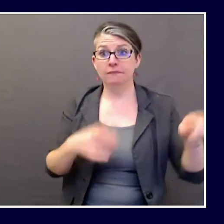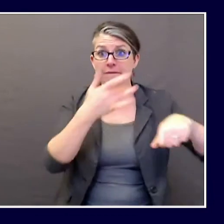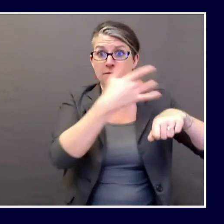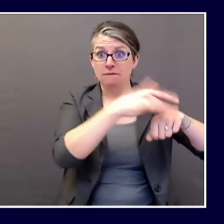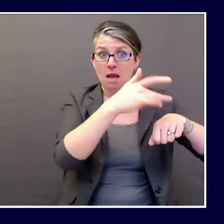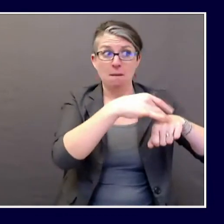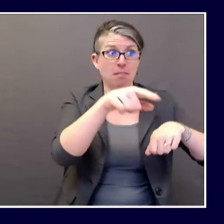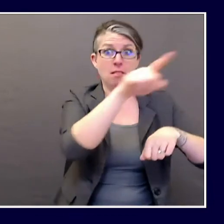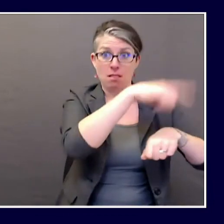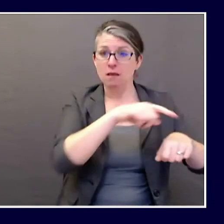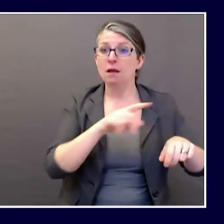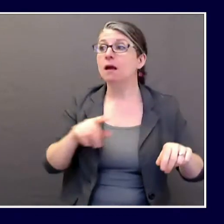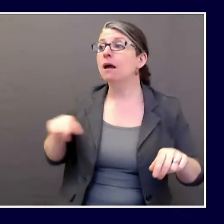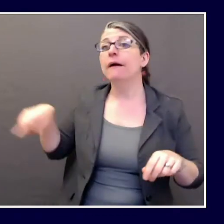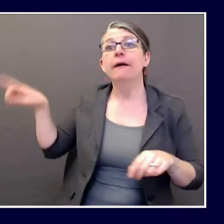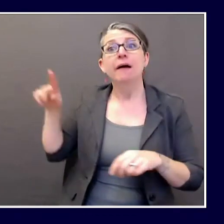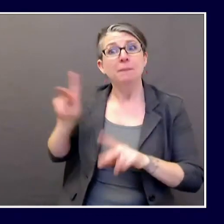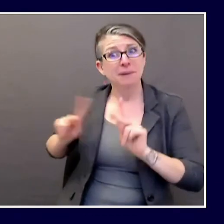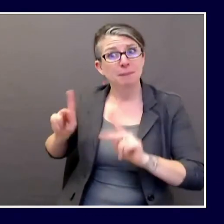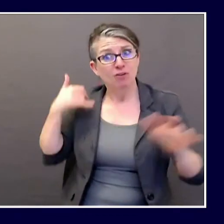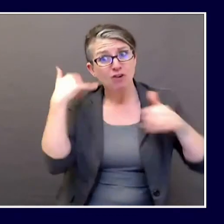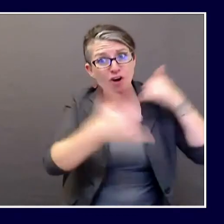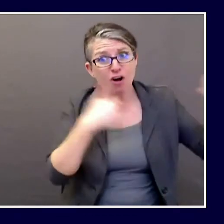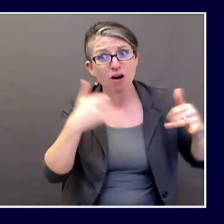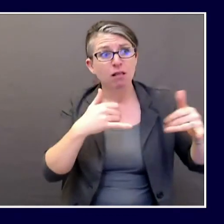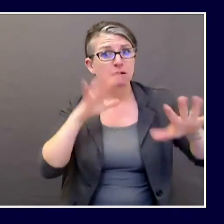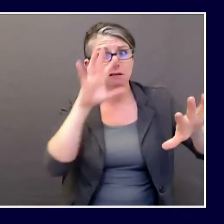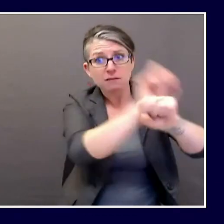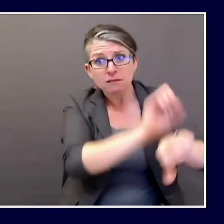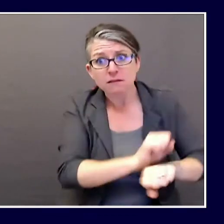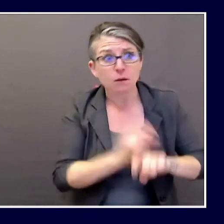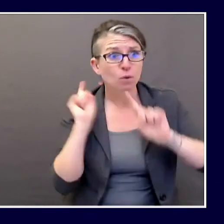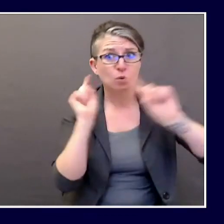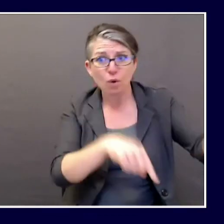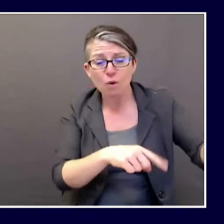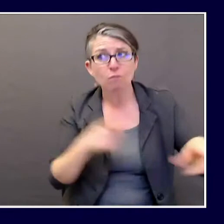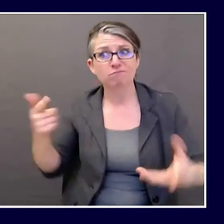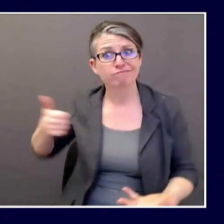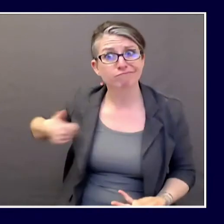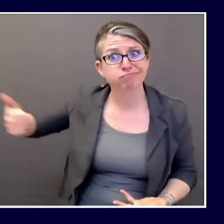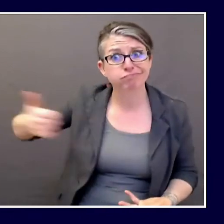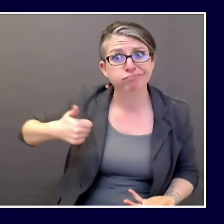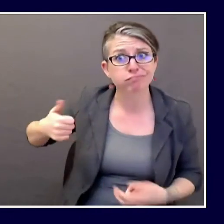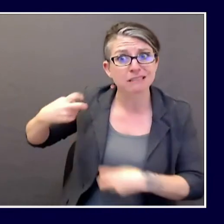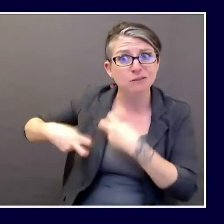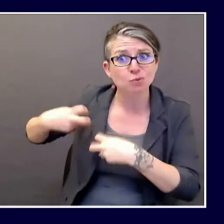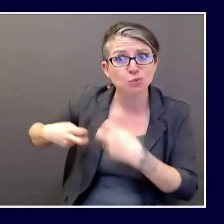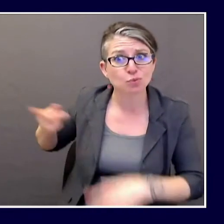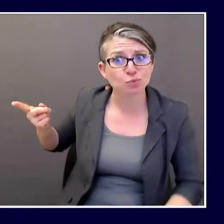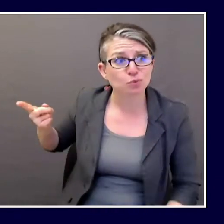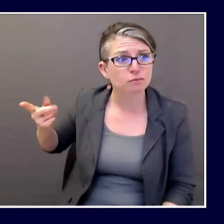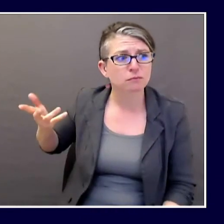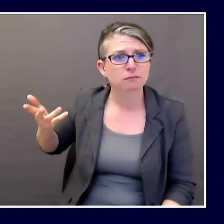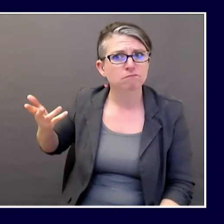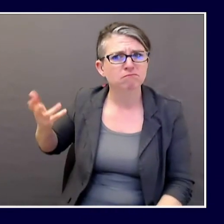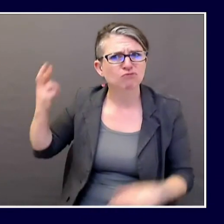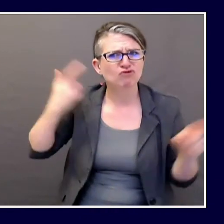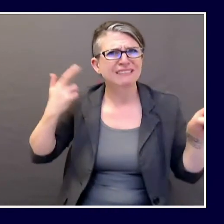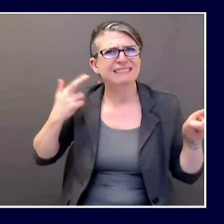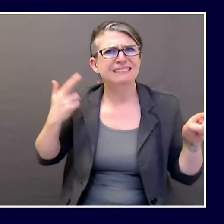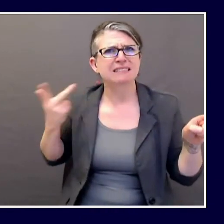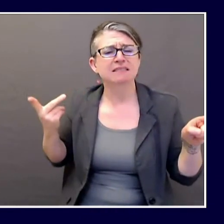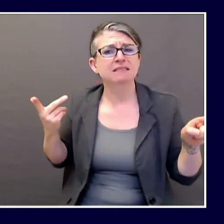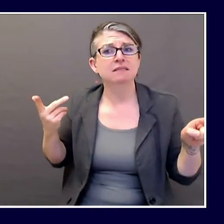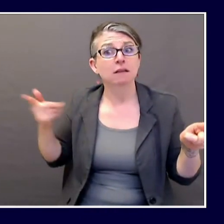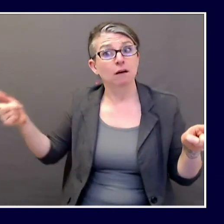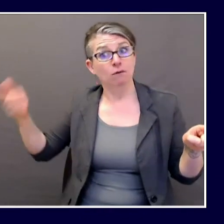nature? And then are there concerns that are in the community that are floating around about questions they have about the vaccine that we can try to help